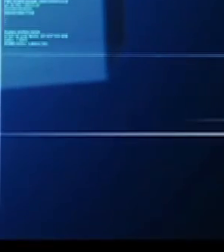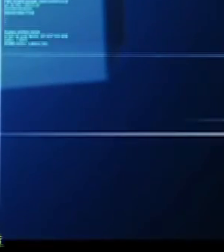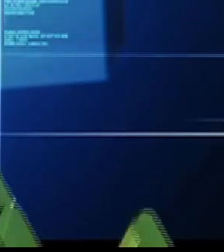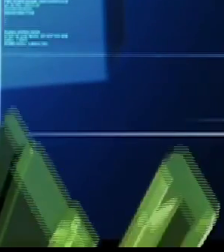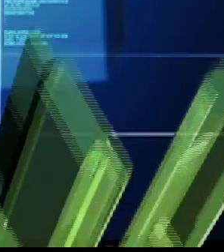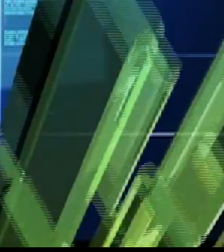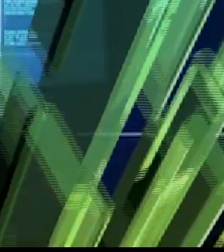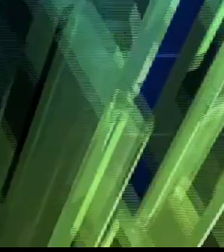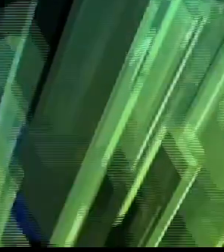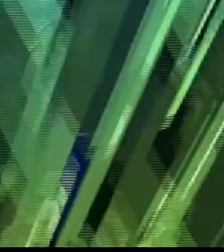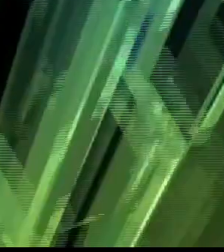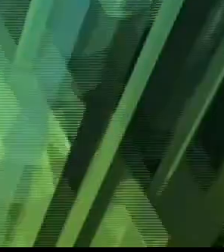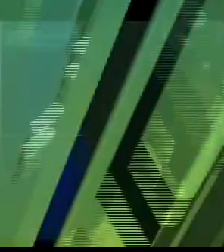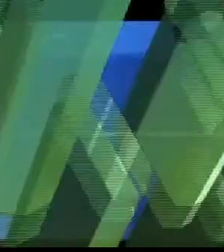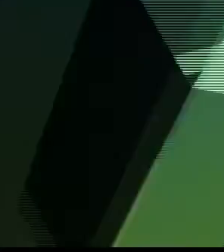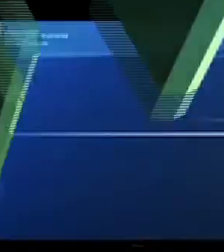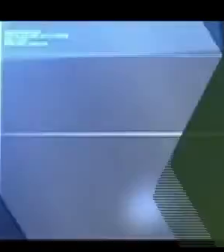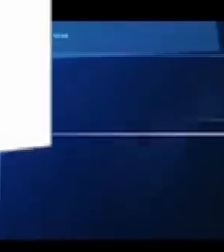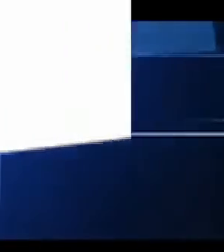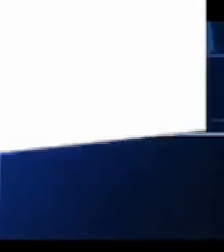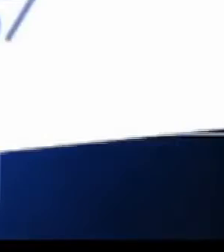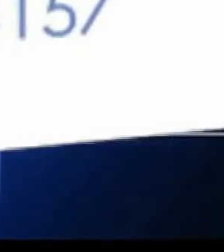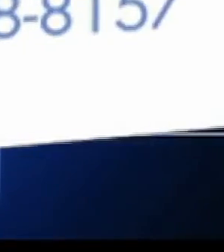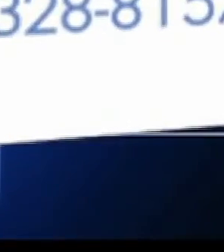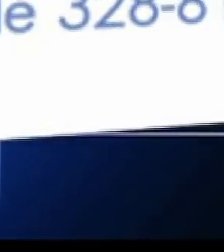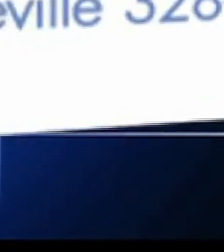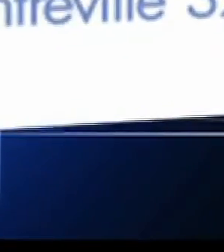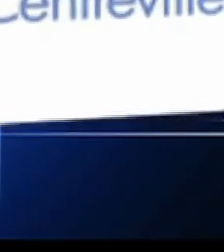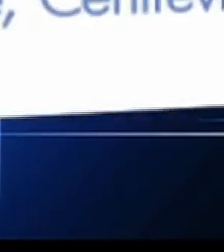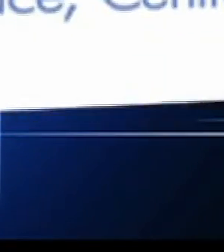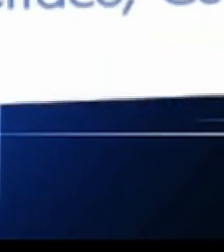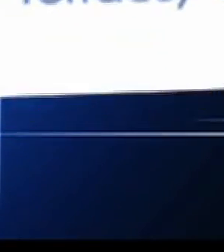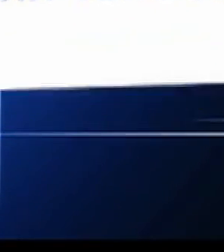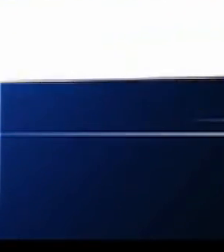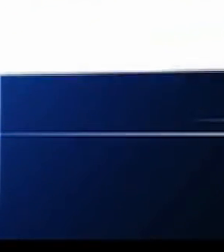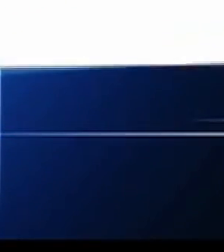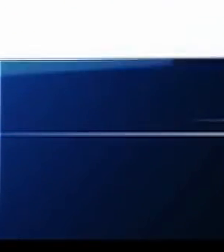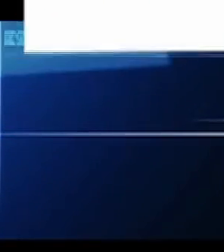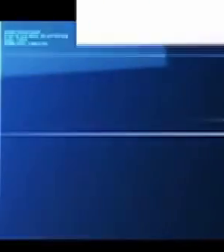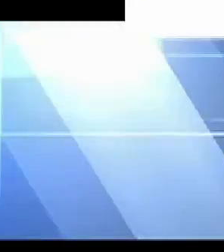This is ZNS Total Sports, brought to you by Fourth Terrace Diagnostic Center.